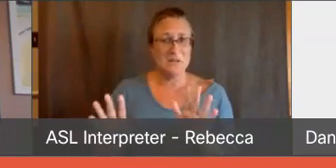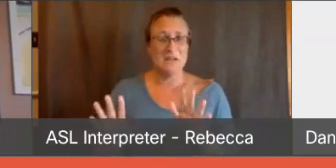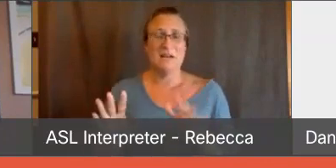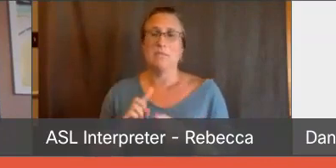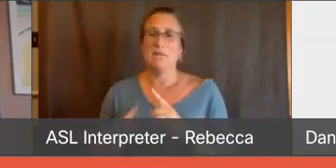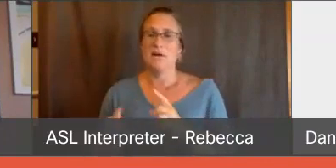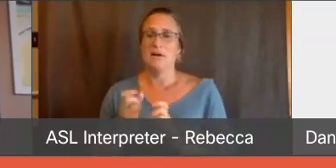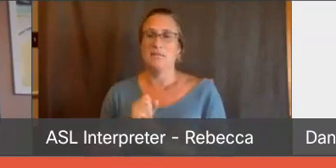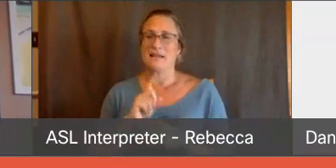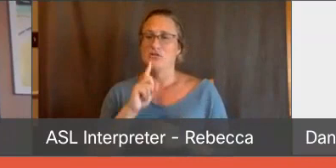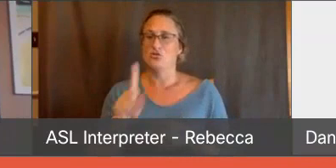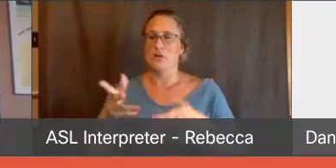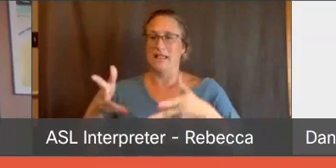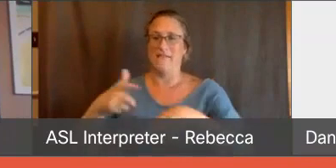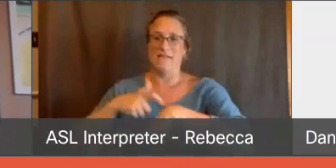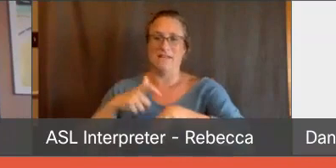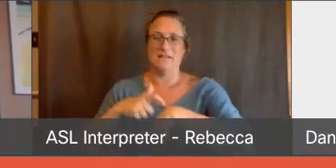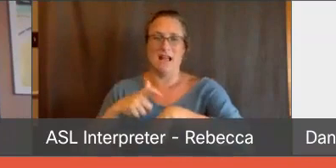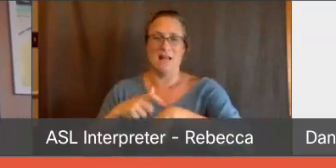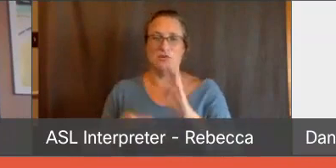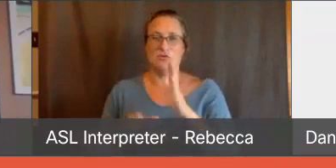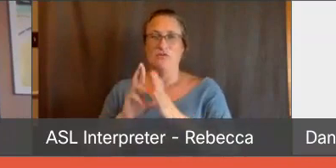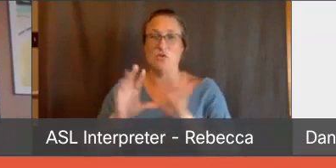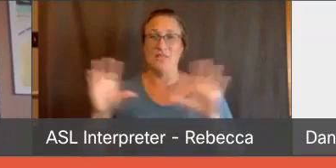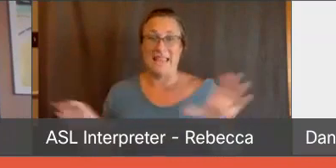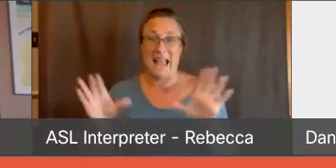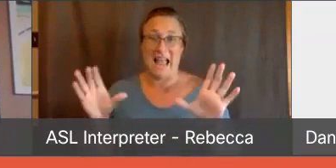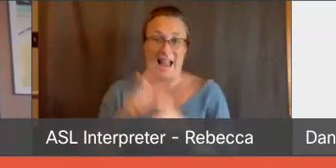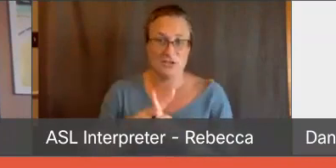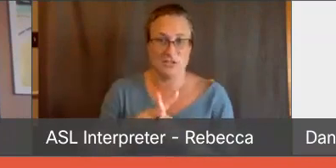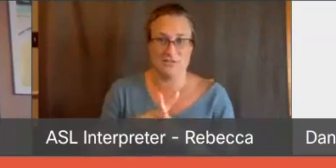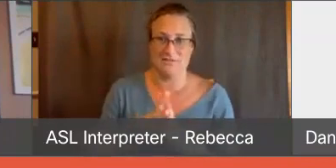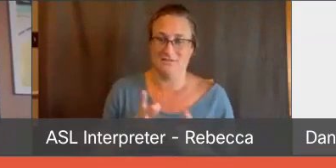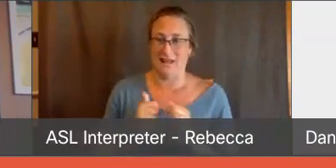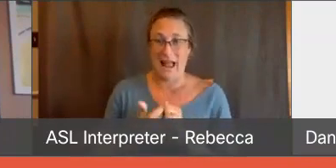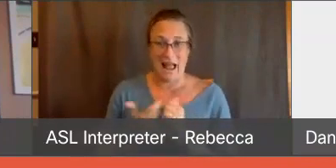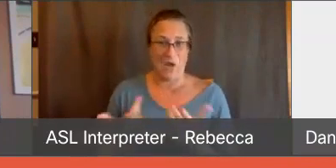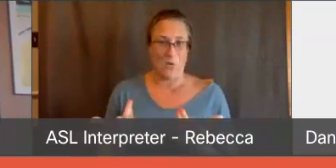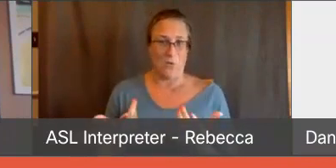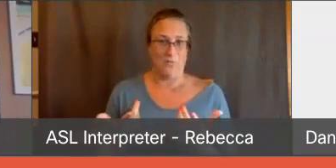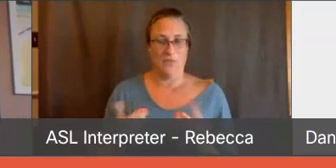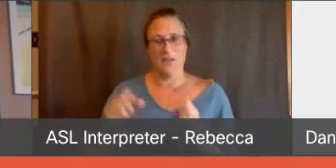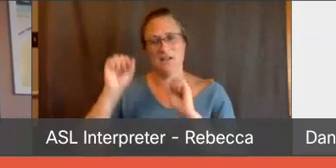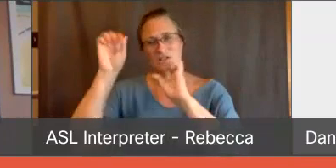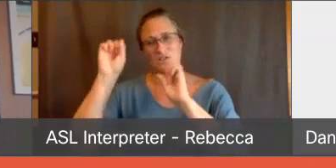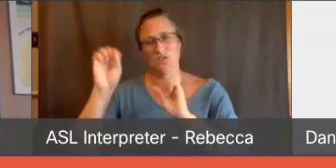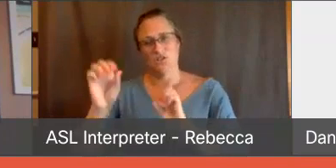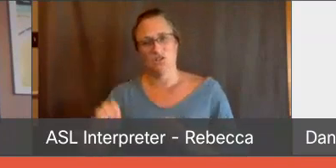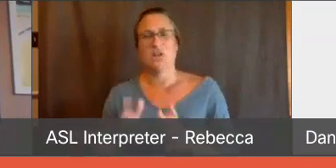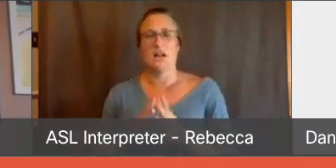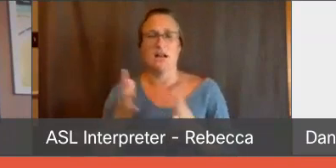review these sorts of action steps, right? How do we apply this? So we've gone over a lot of information,